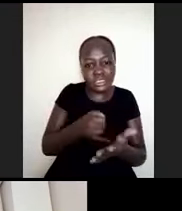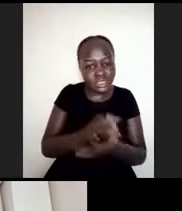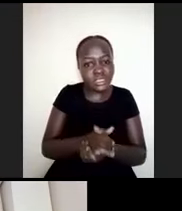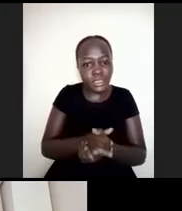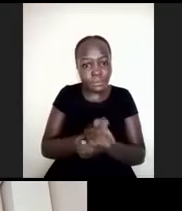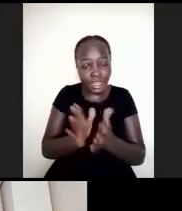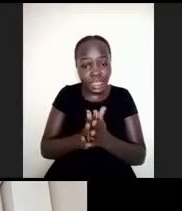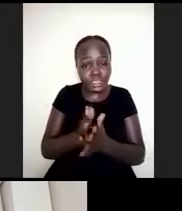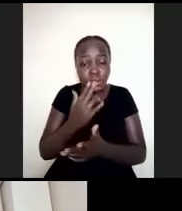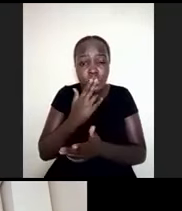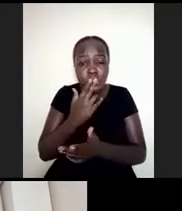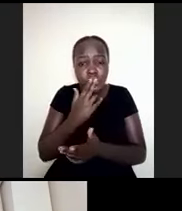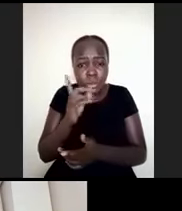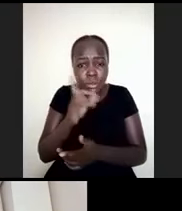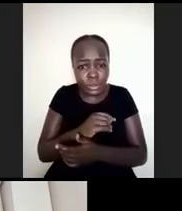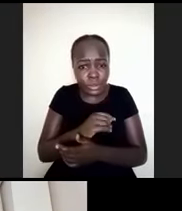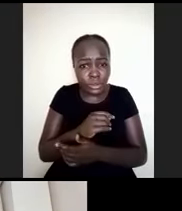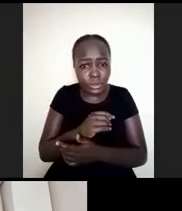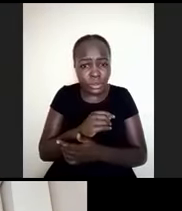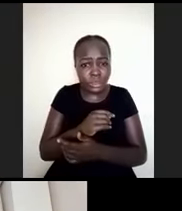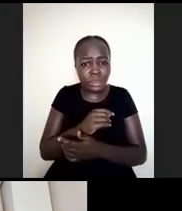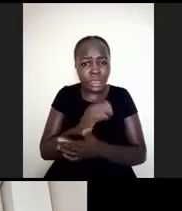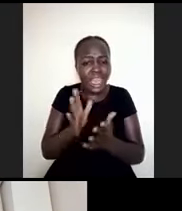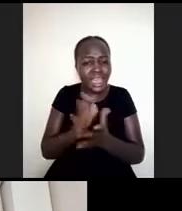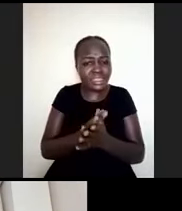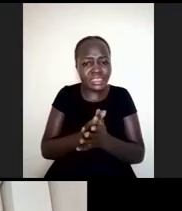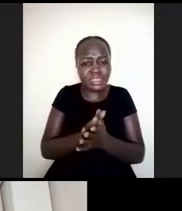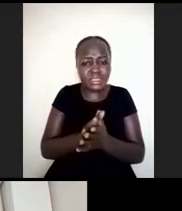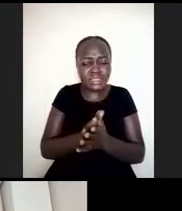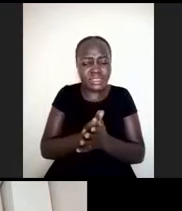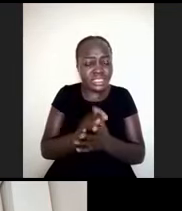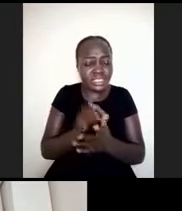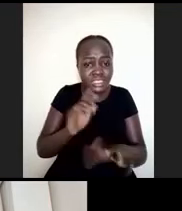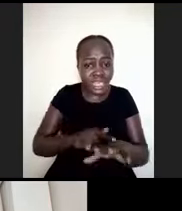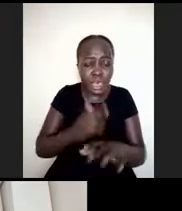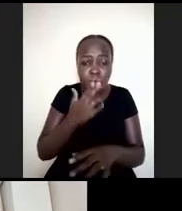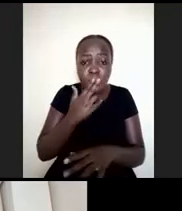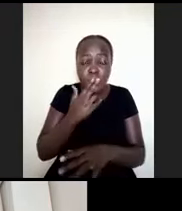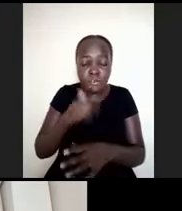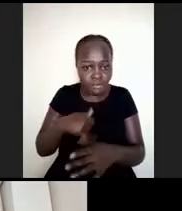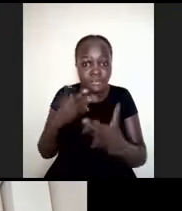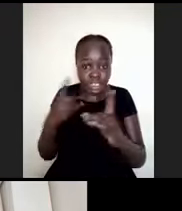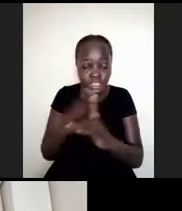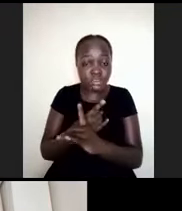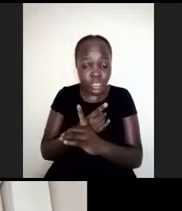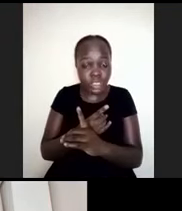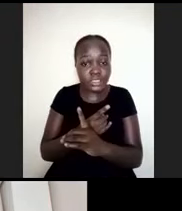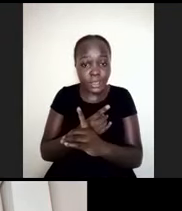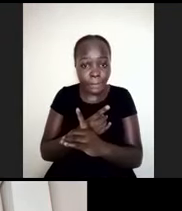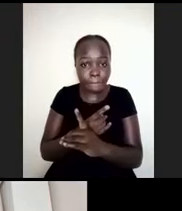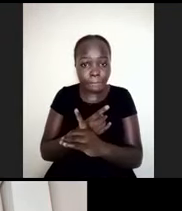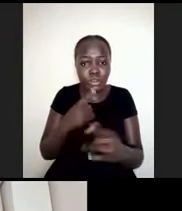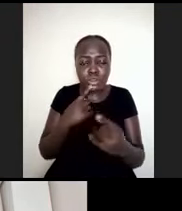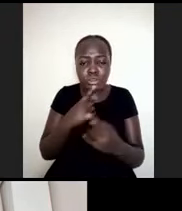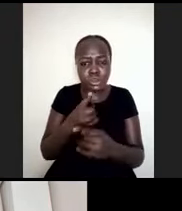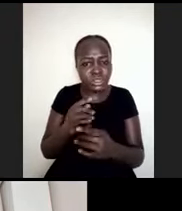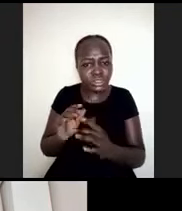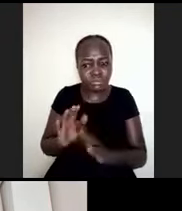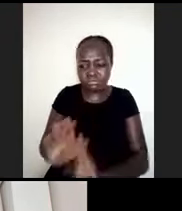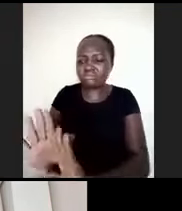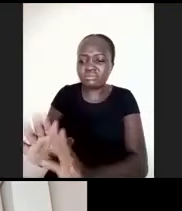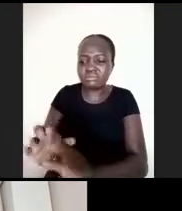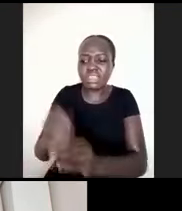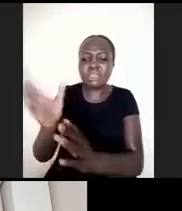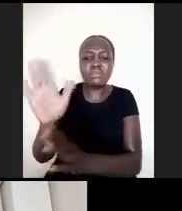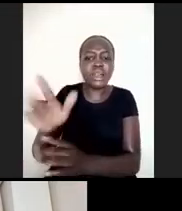and she took one, two puffs, and she felt different. And so she put it out and she returned it to the person